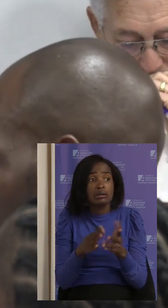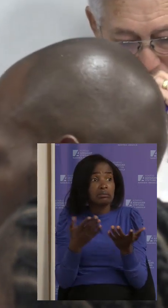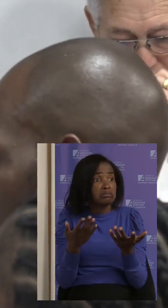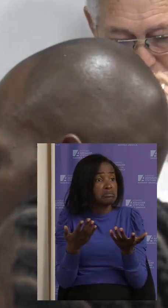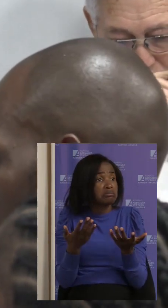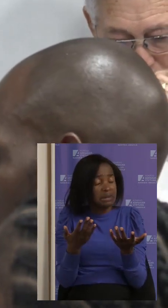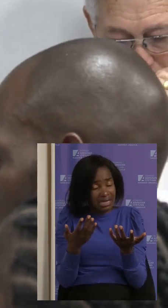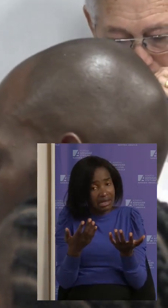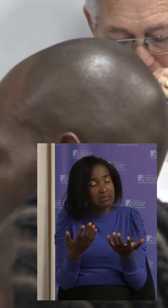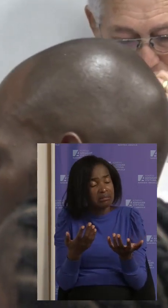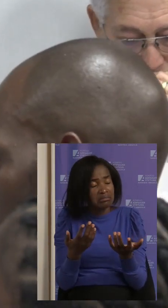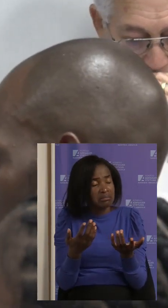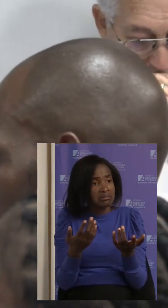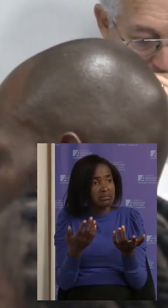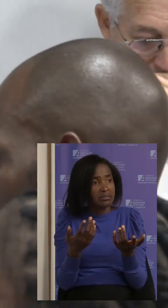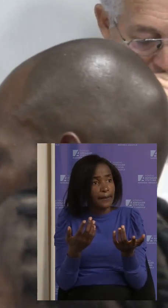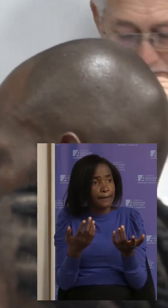the aspect of